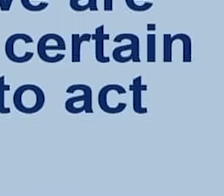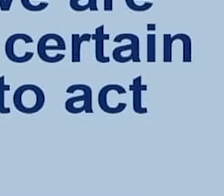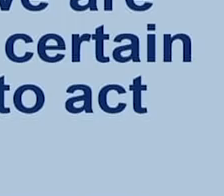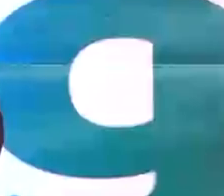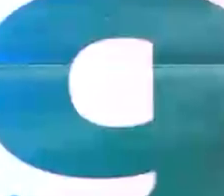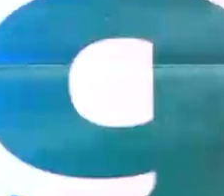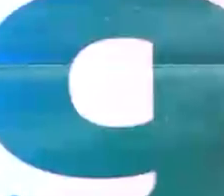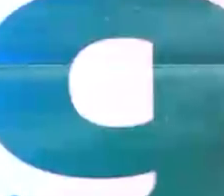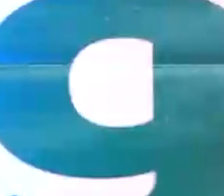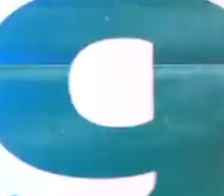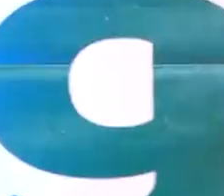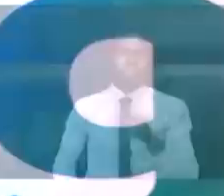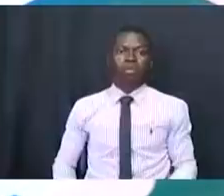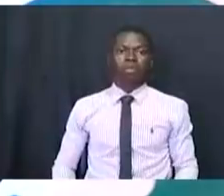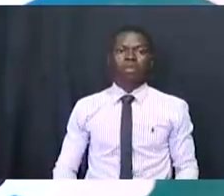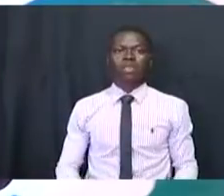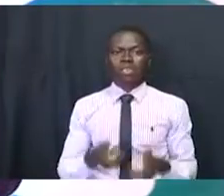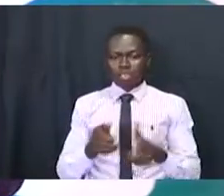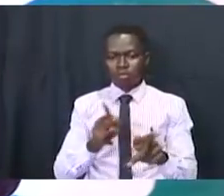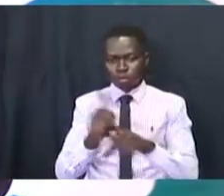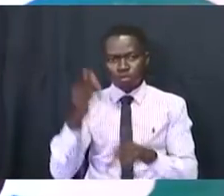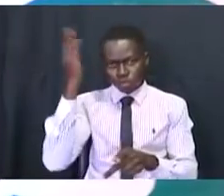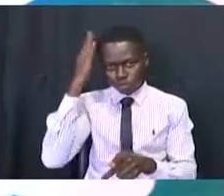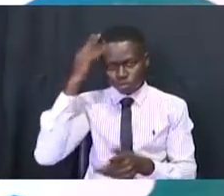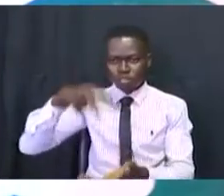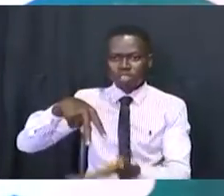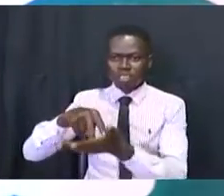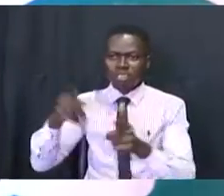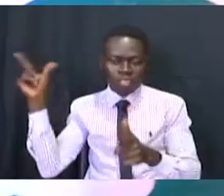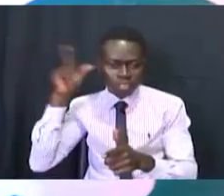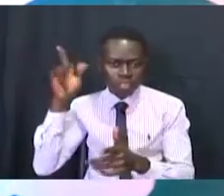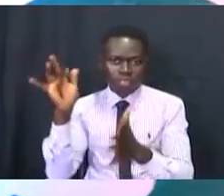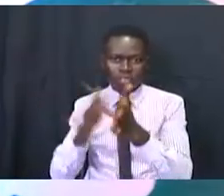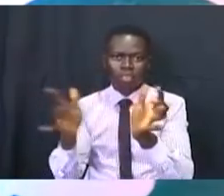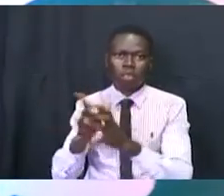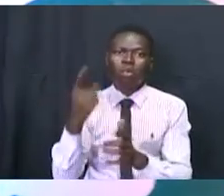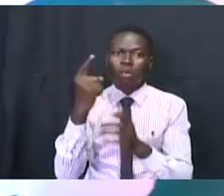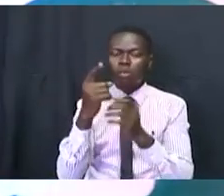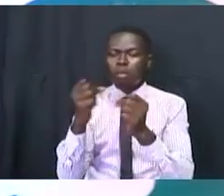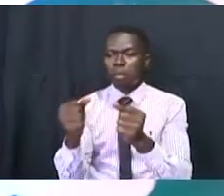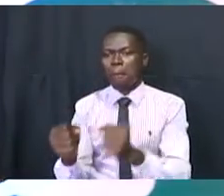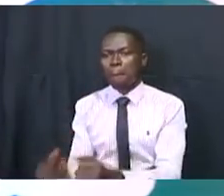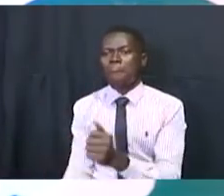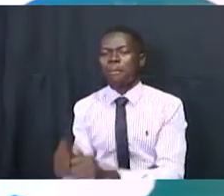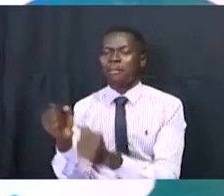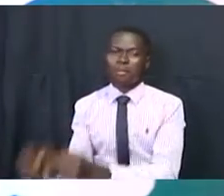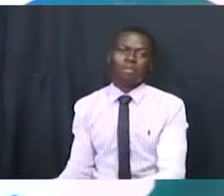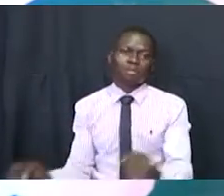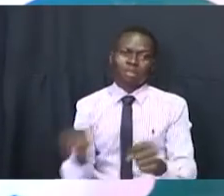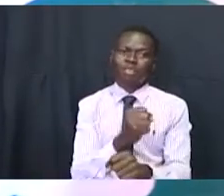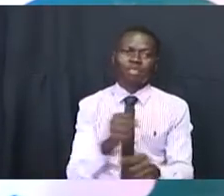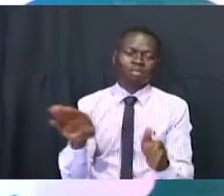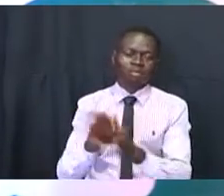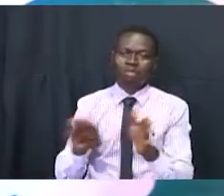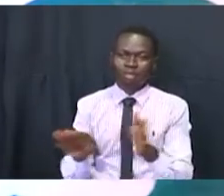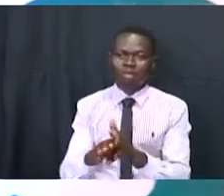to act differently. Let them know your stand. Let us listen to Jesus. One of the most powerful verses in scripture, and I